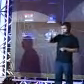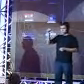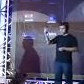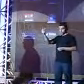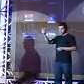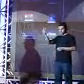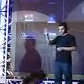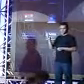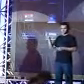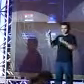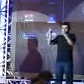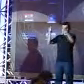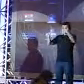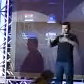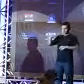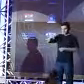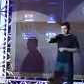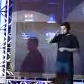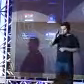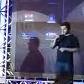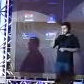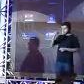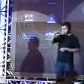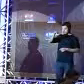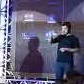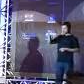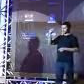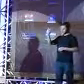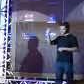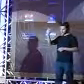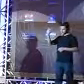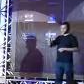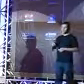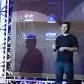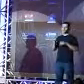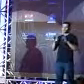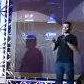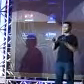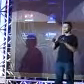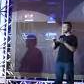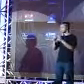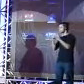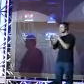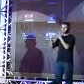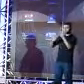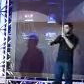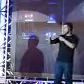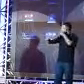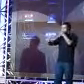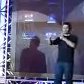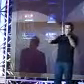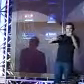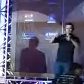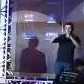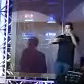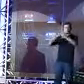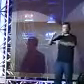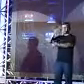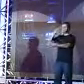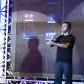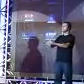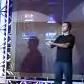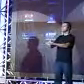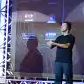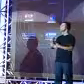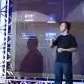Nations Conference on Human Resources, Development, Environment and Development, adopted the Rio Declaration